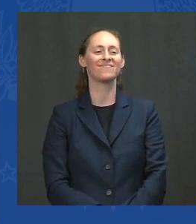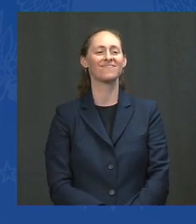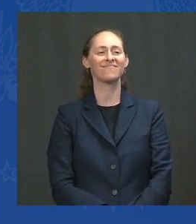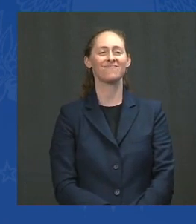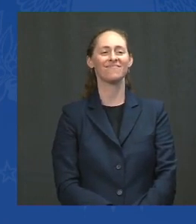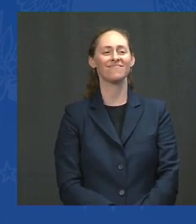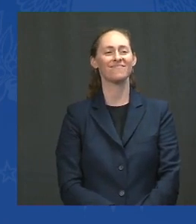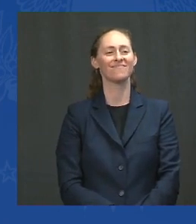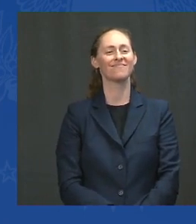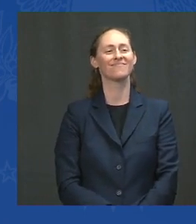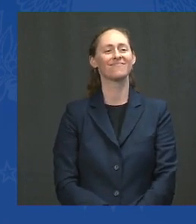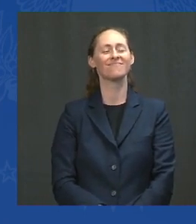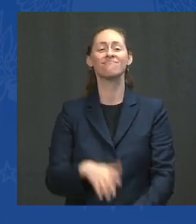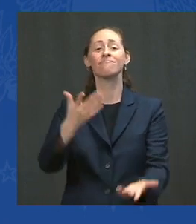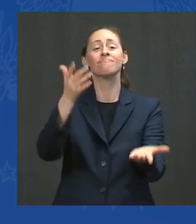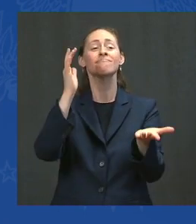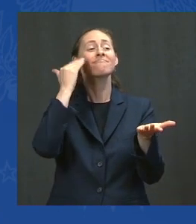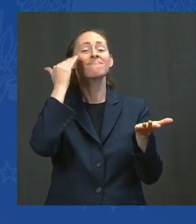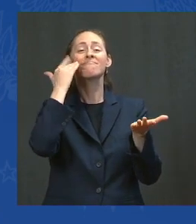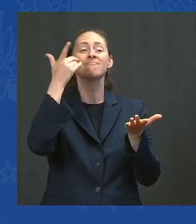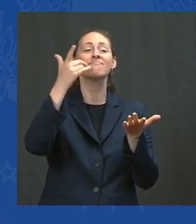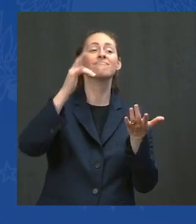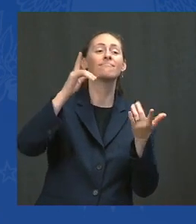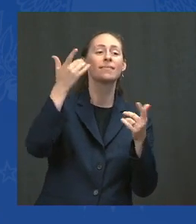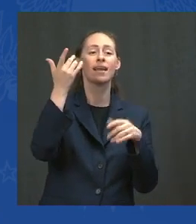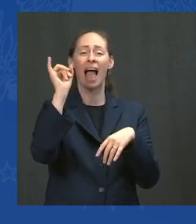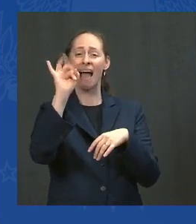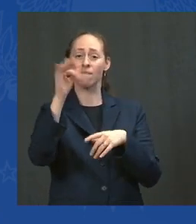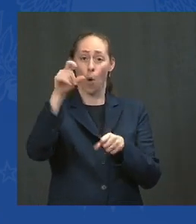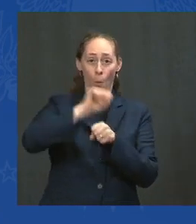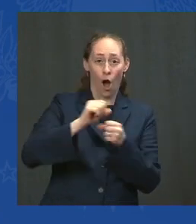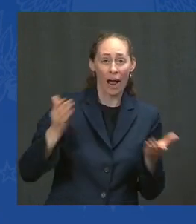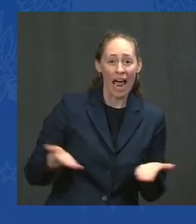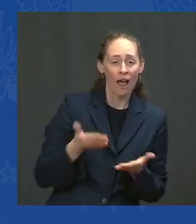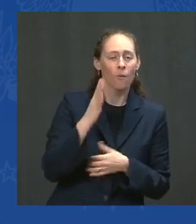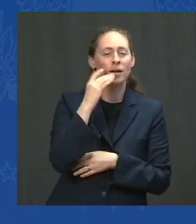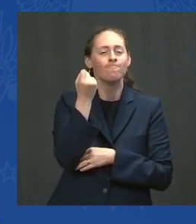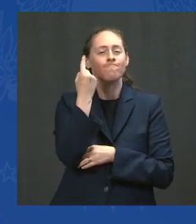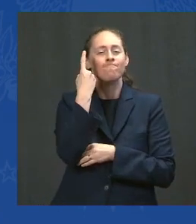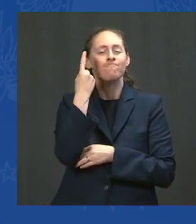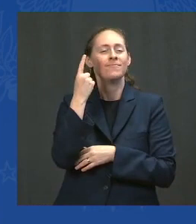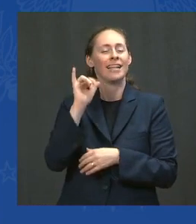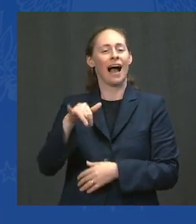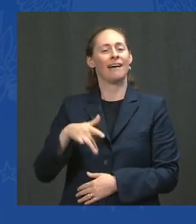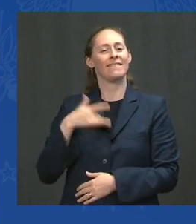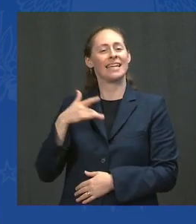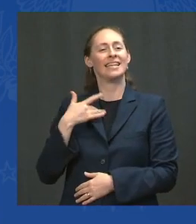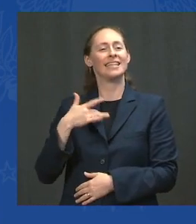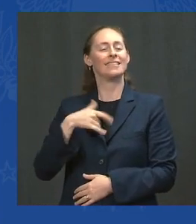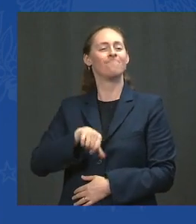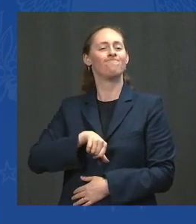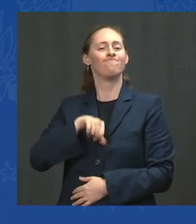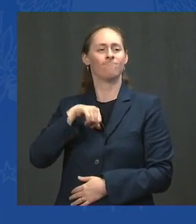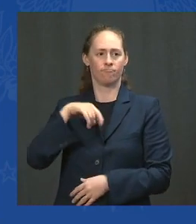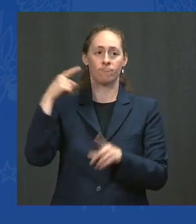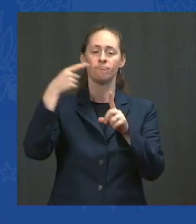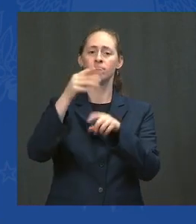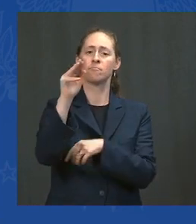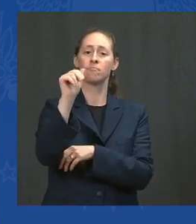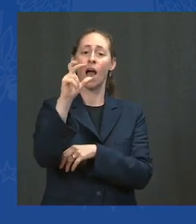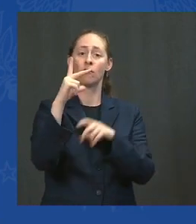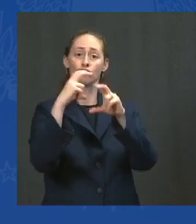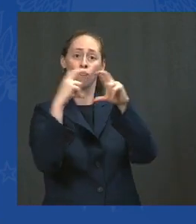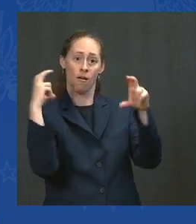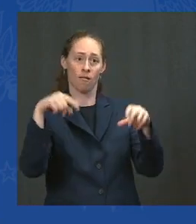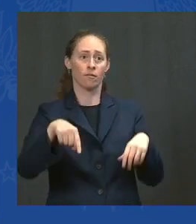imagine unless you work here, I think. I also know that Mack Trucks here in supporting the local community, it also helped me send